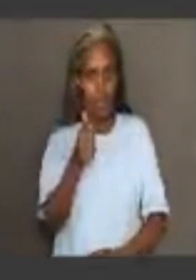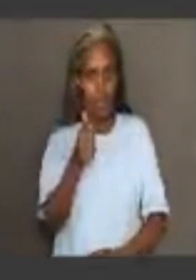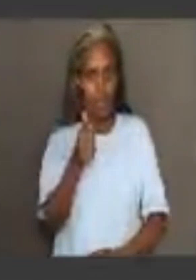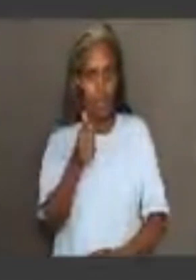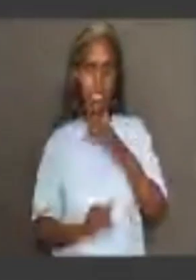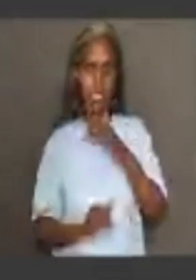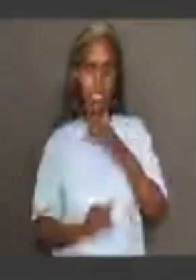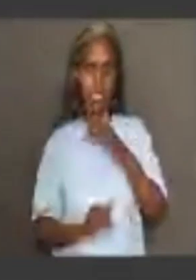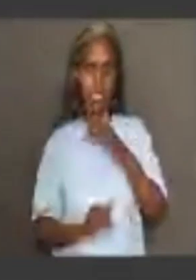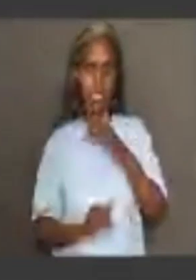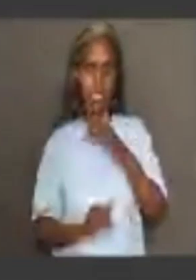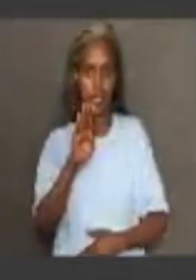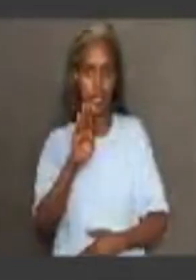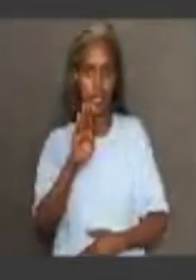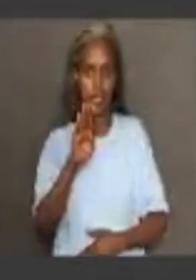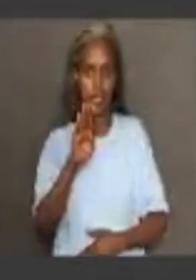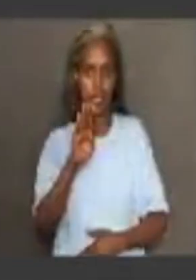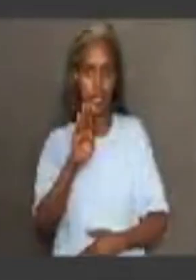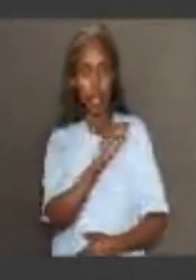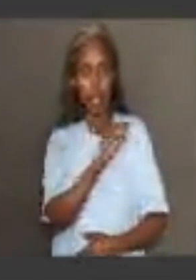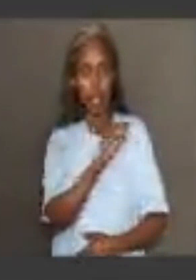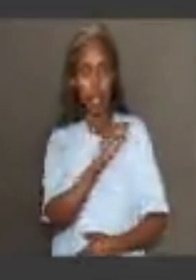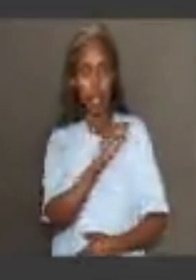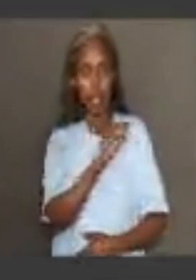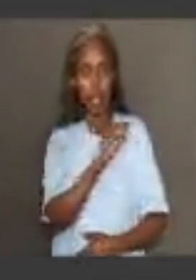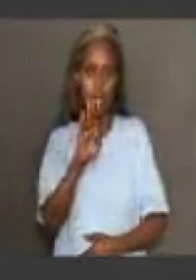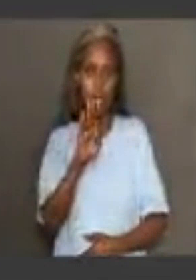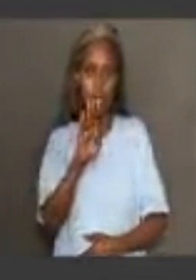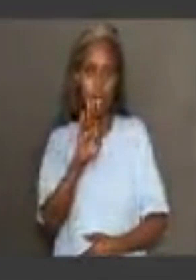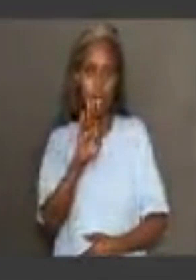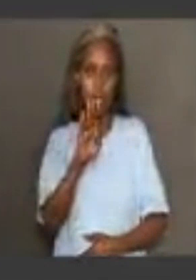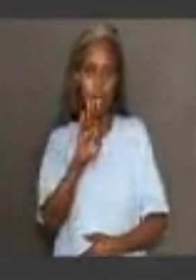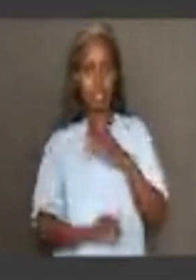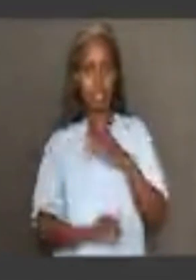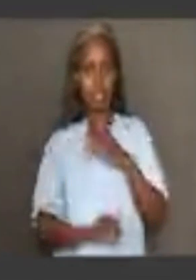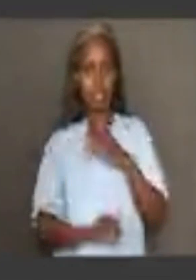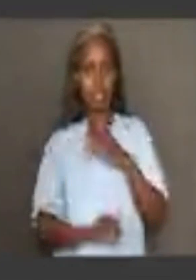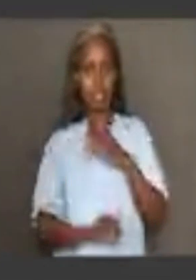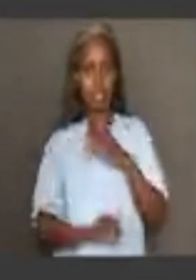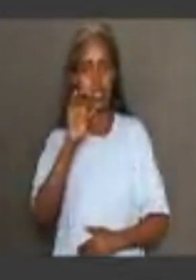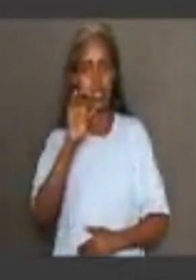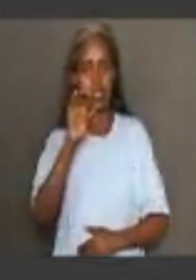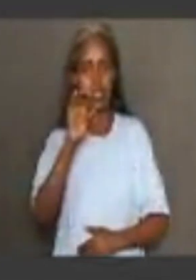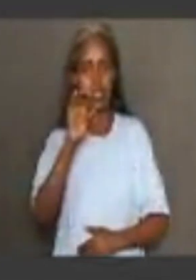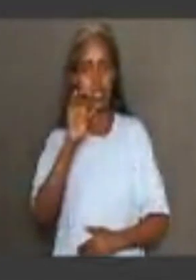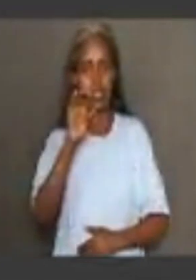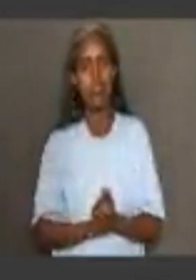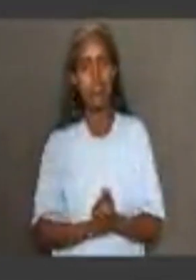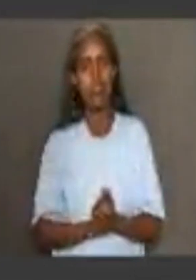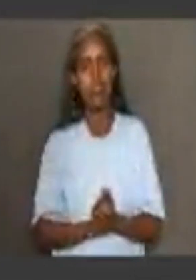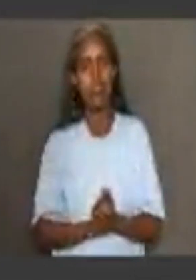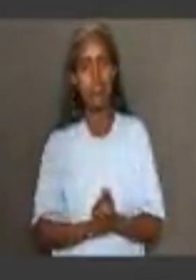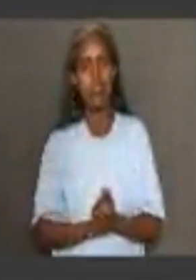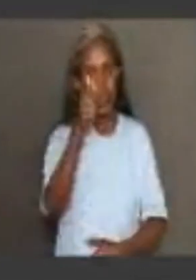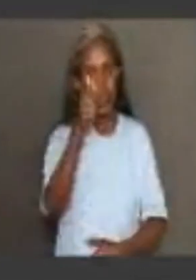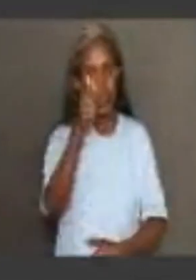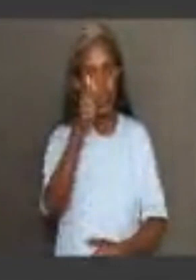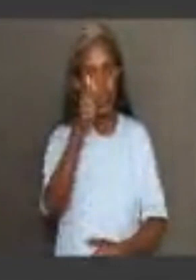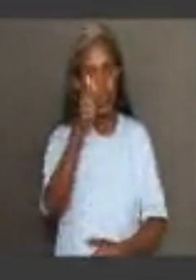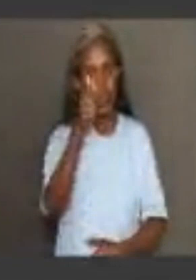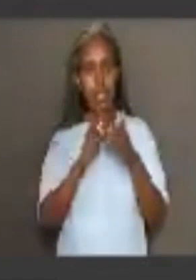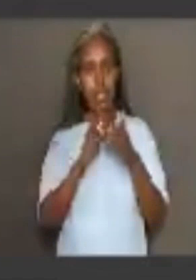B and B is less than C, then A is less